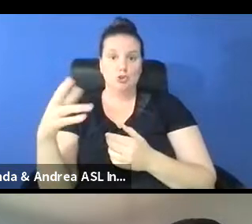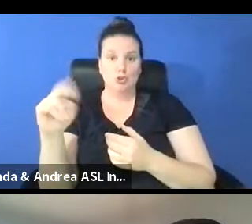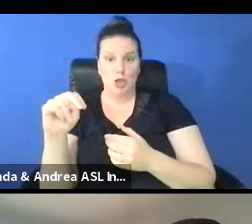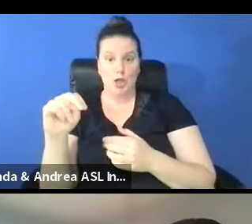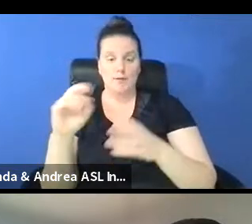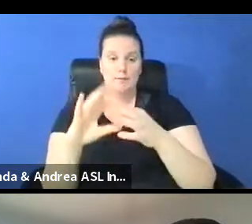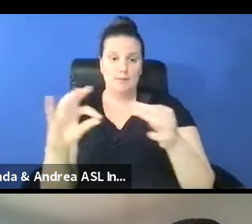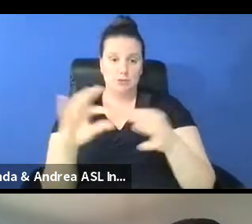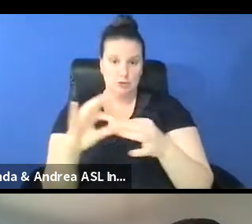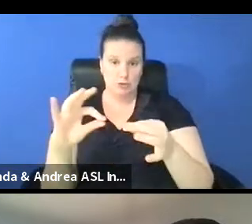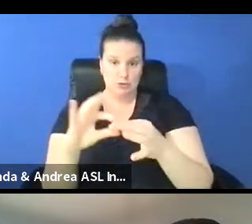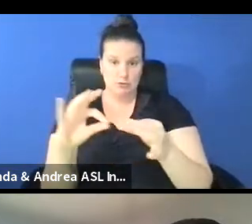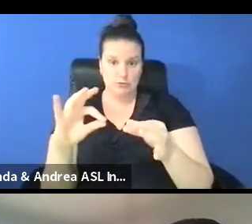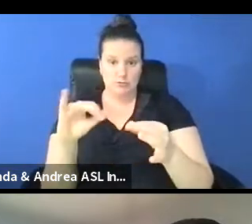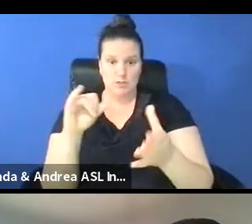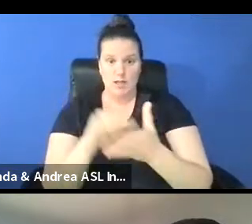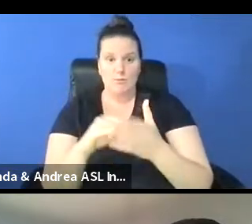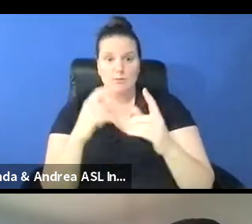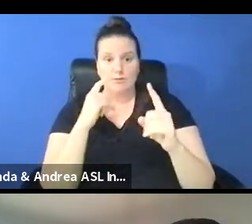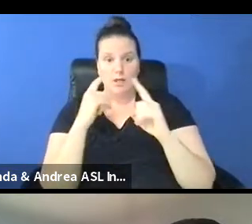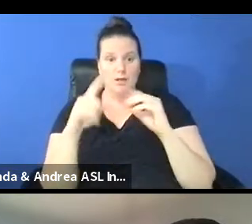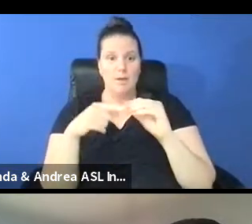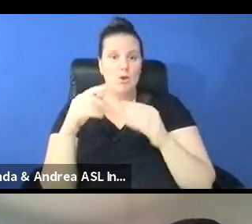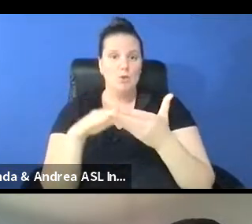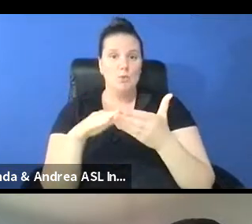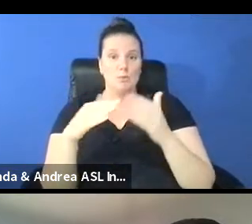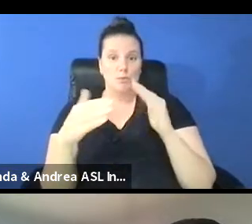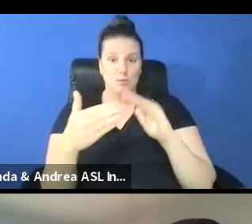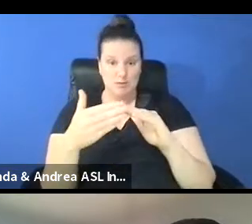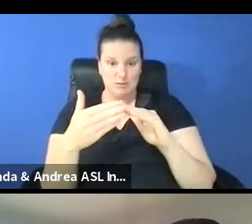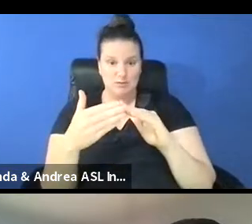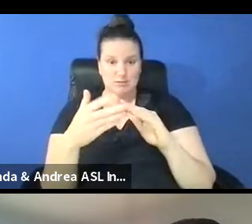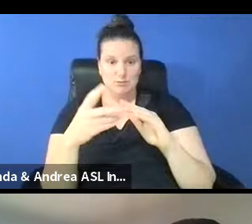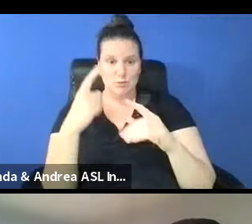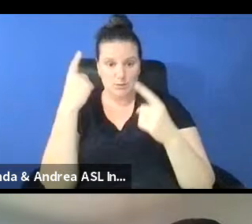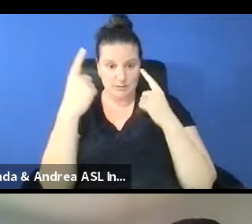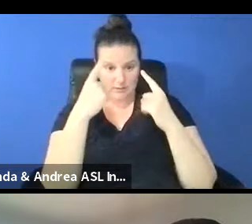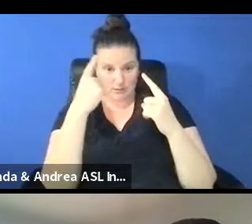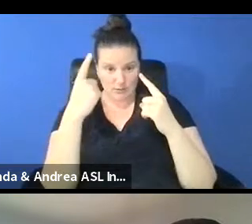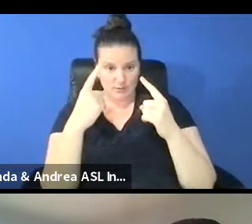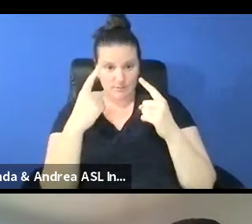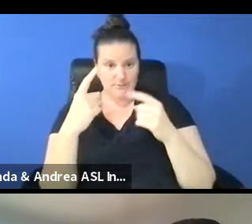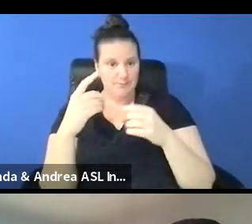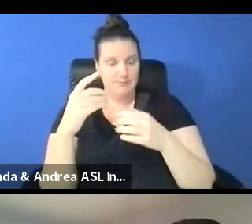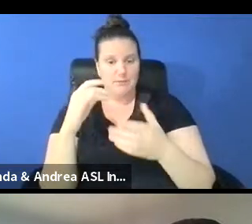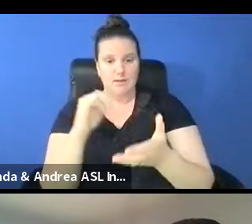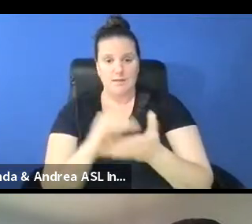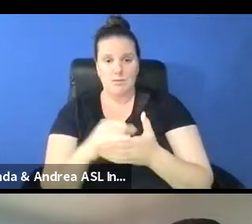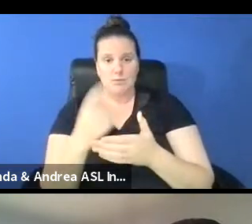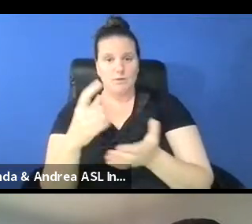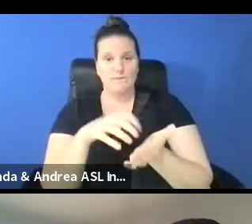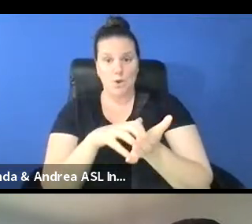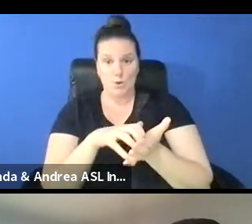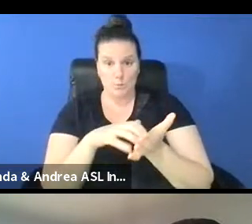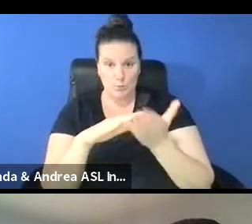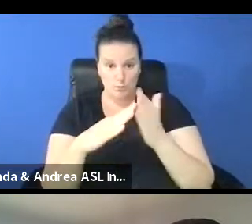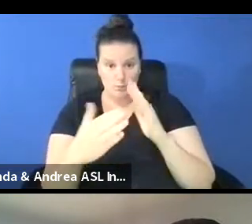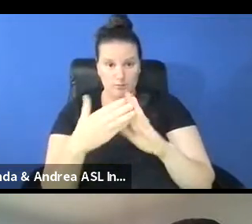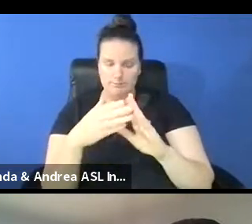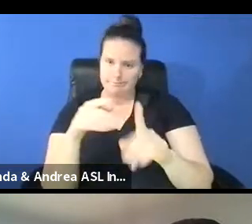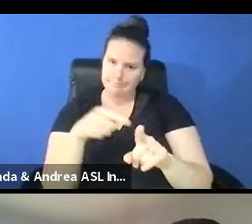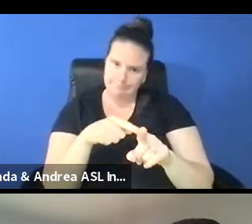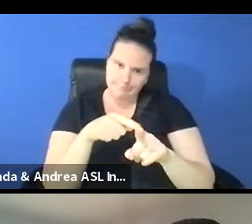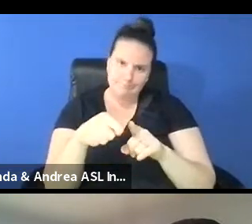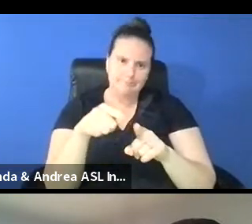as we're talking about like the communities that we're considering, and one of the was vulnerable communities, we should specify